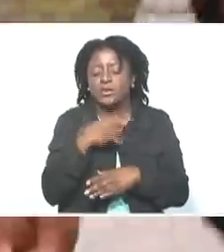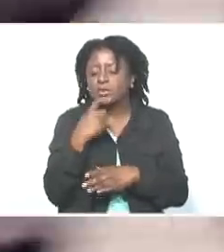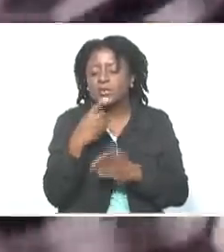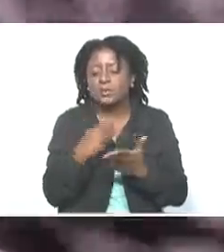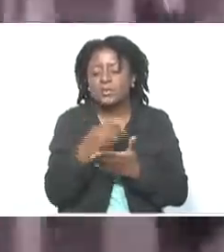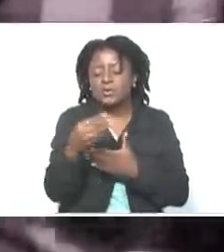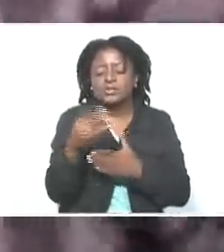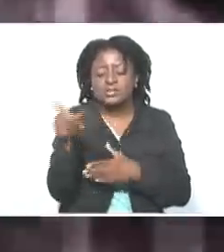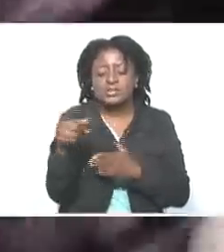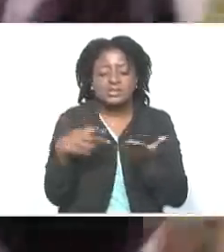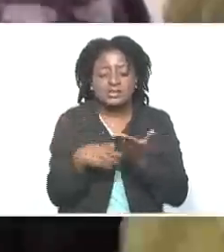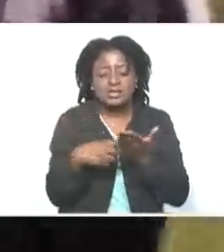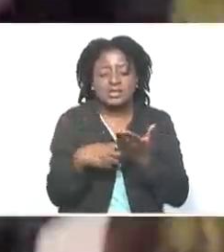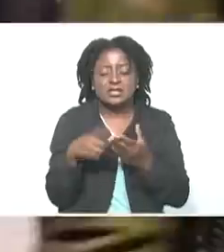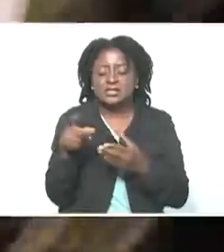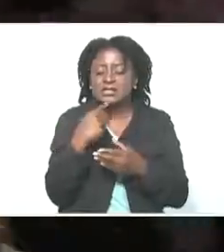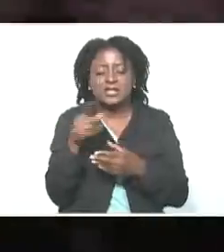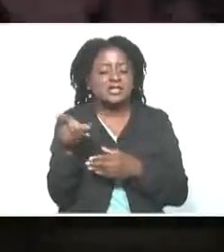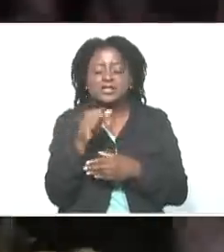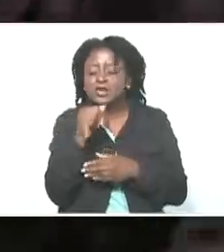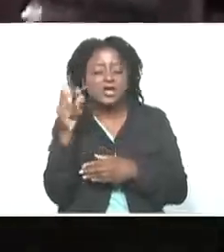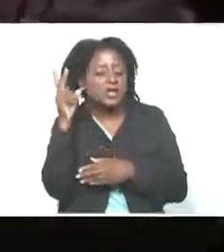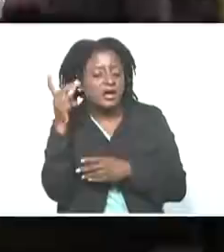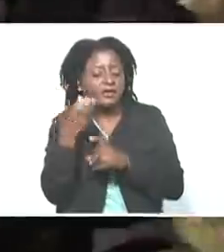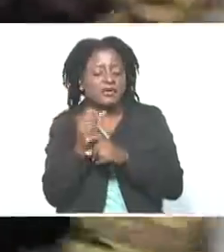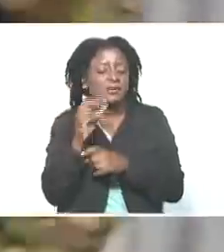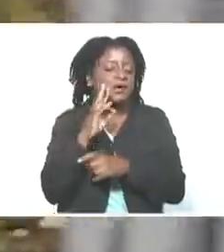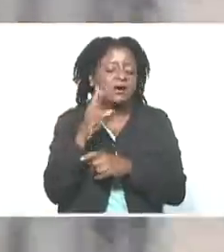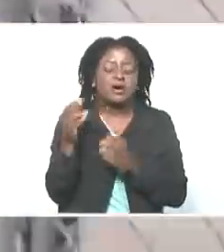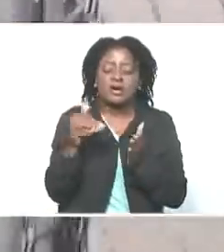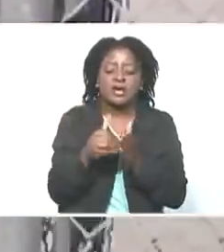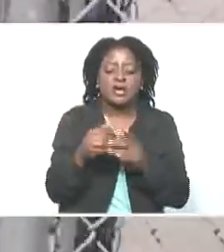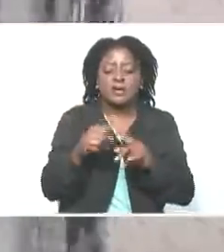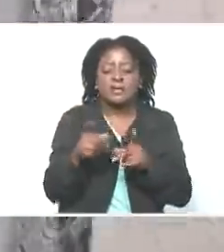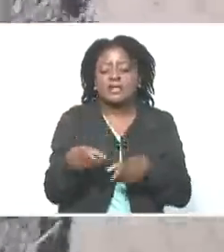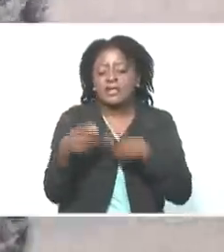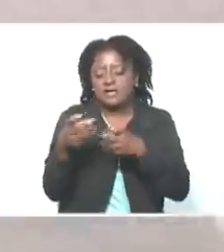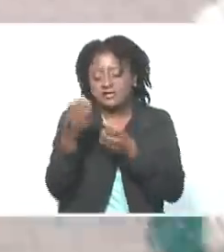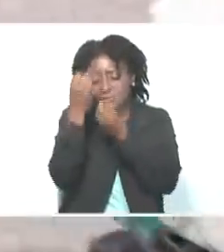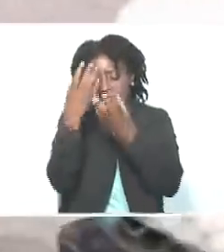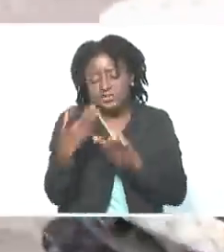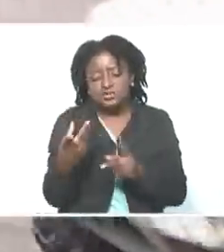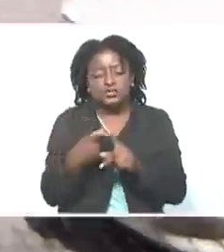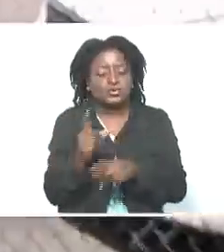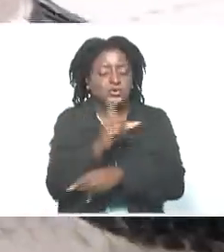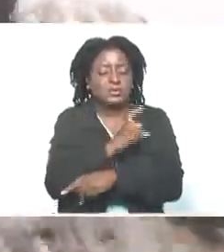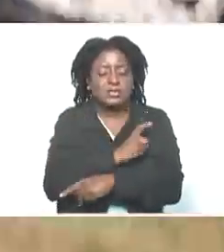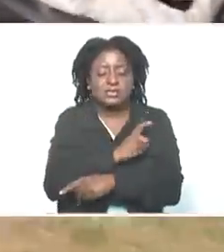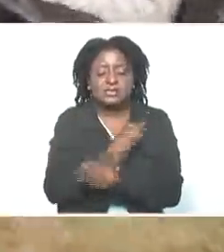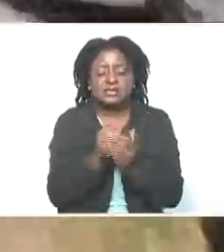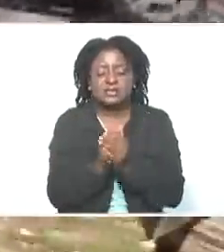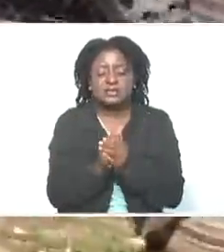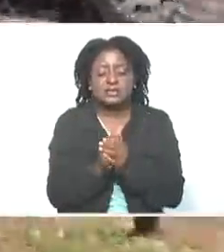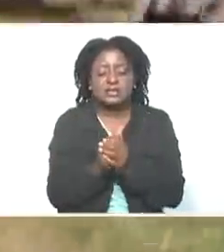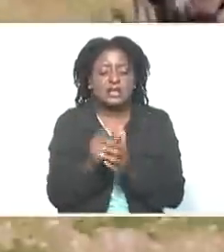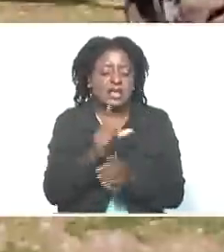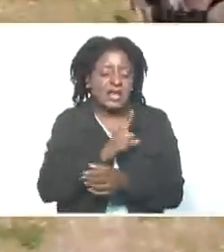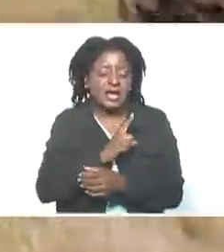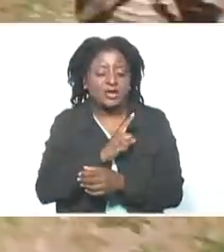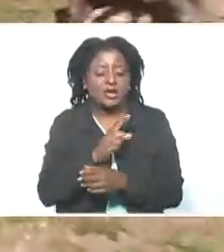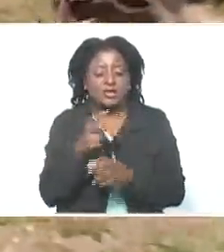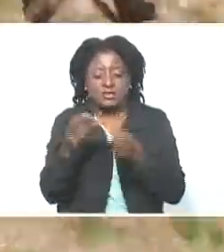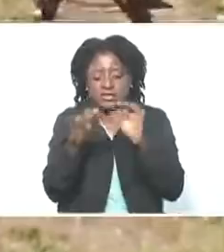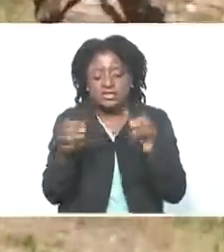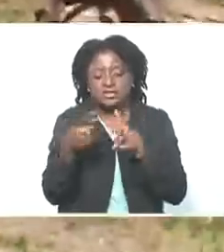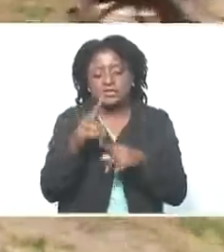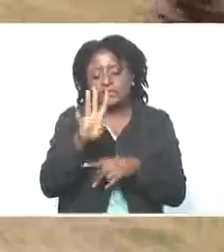country, he said he had not heard from her further, but he turned the information over to police. Now, Langhorne was sentenced to